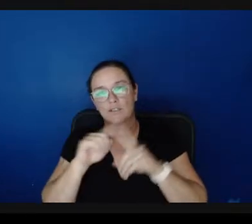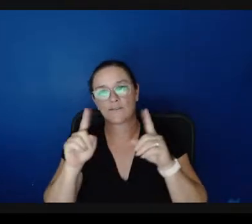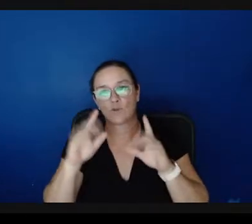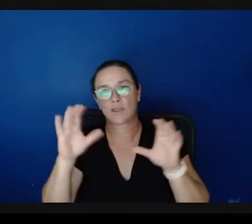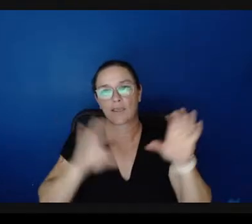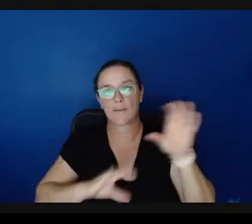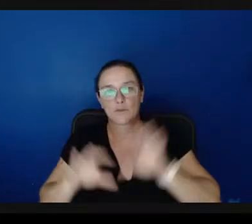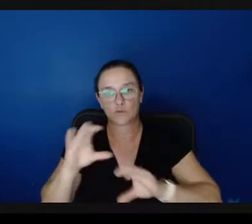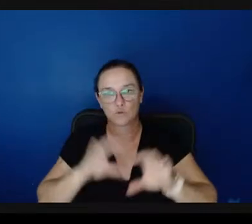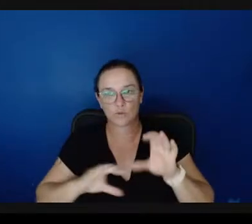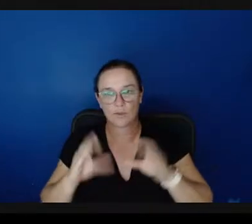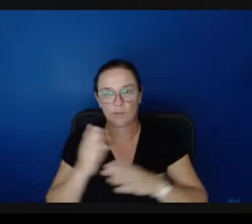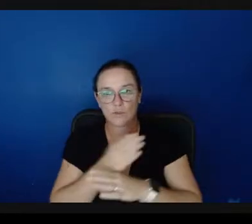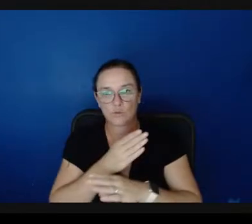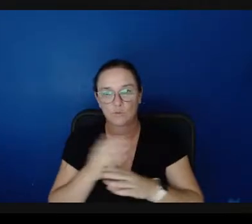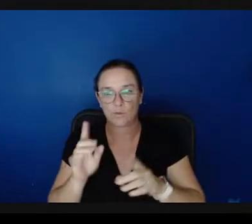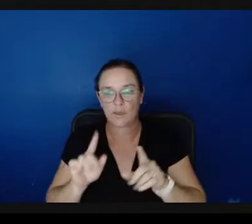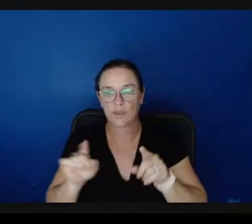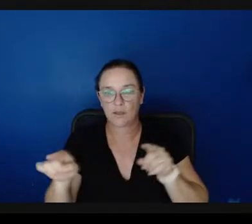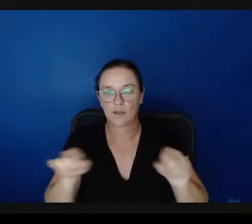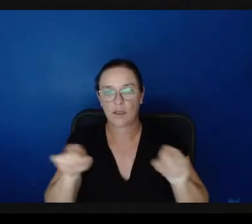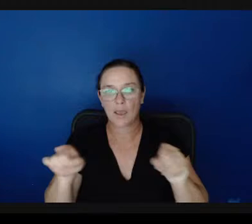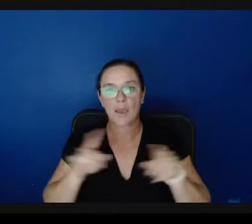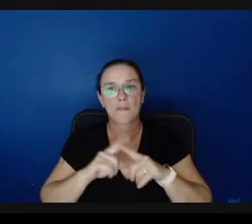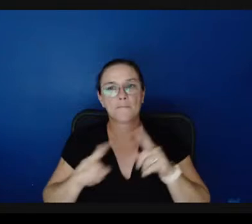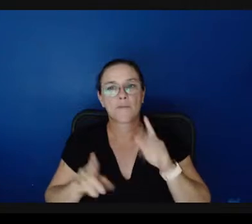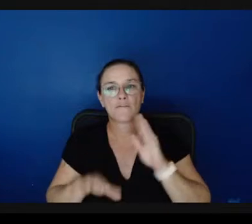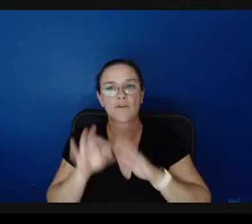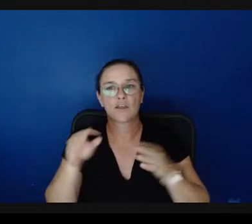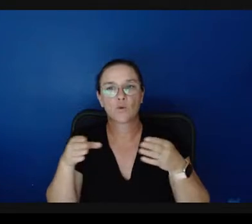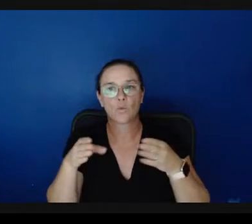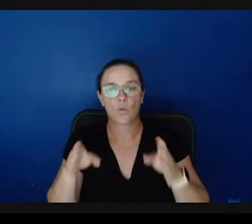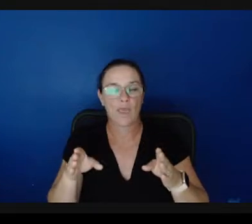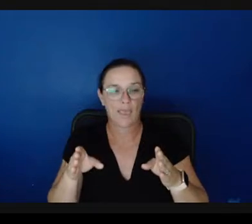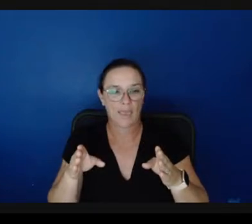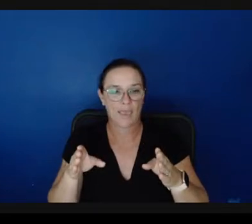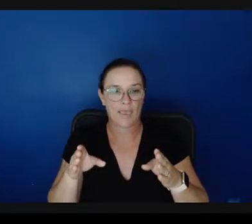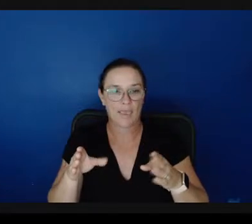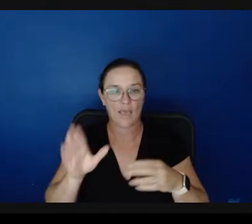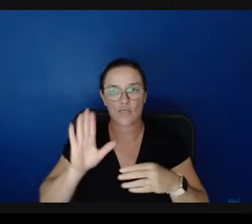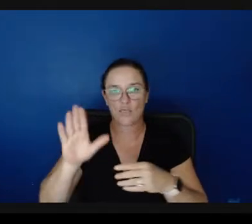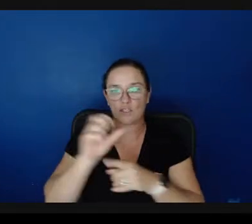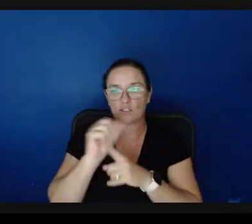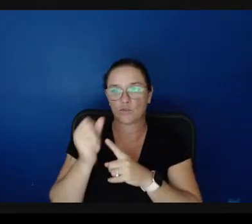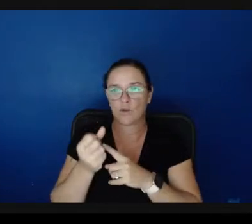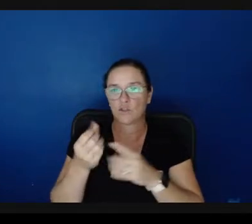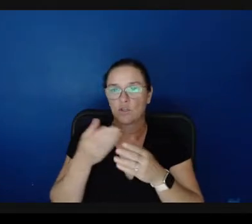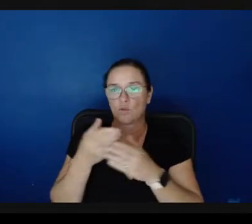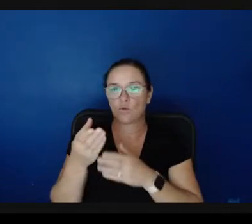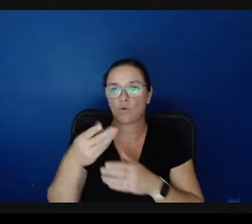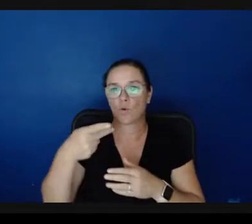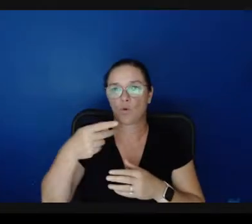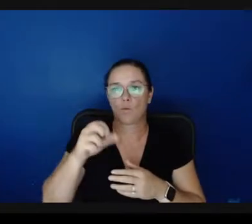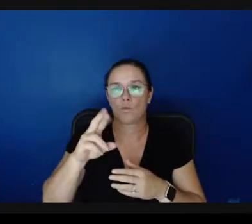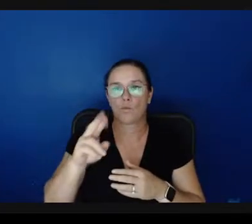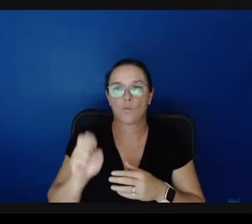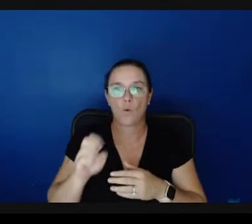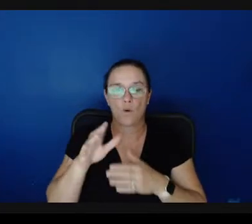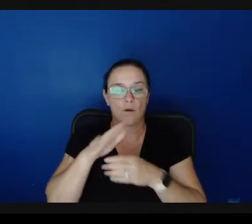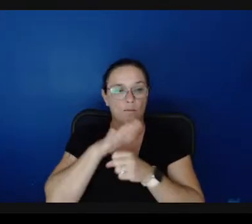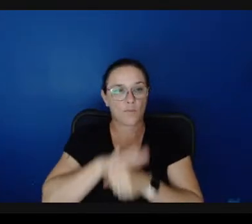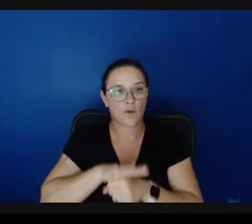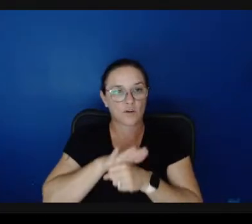between both volcanoes, but find a way that, in their case, through pore pressure, you can then